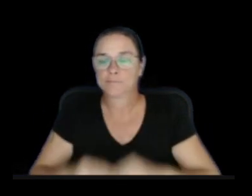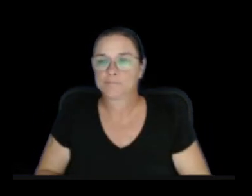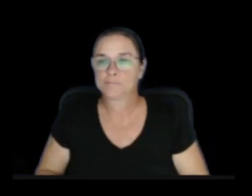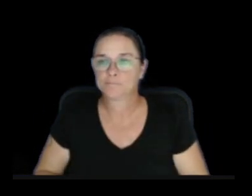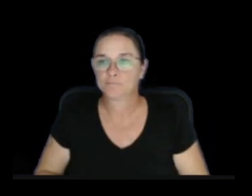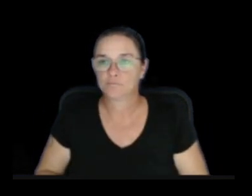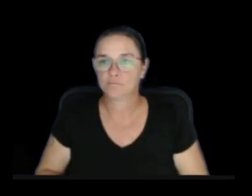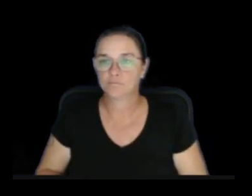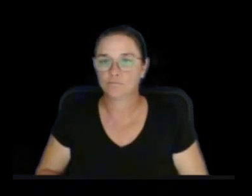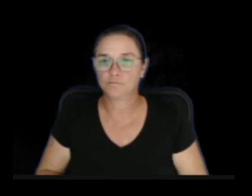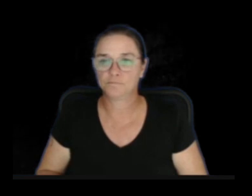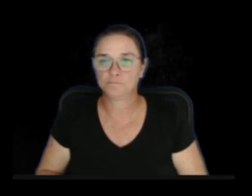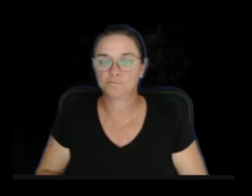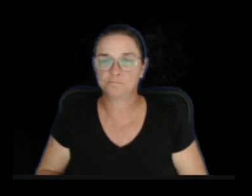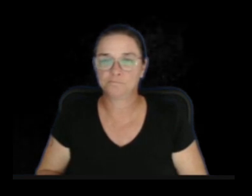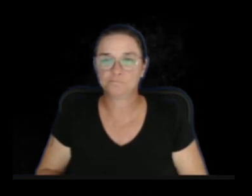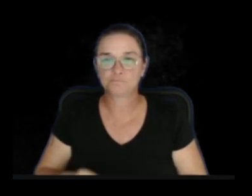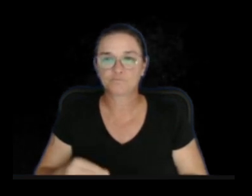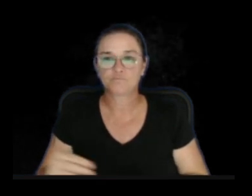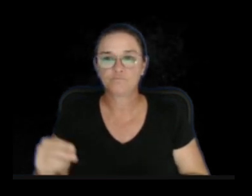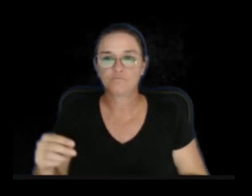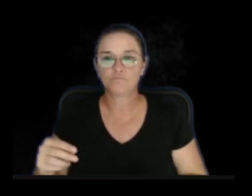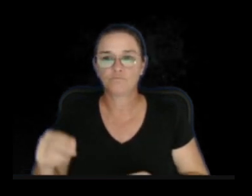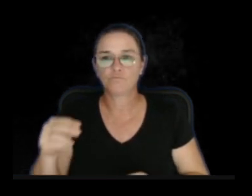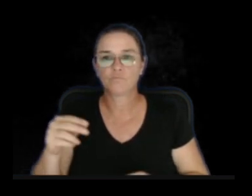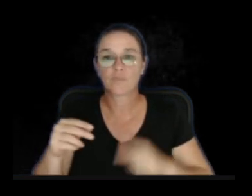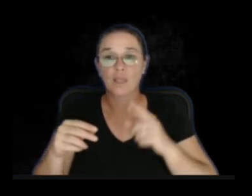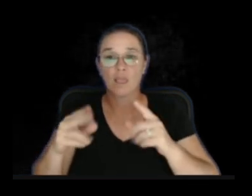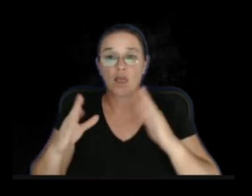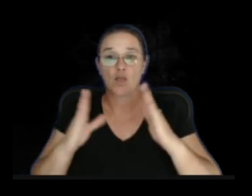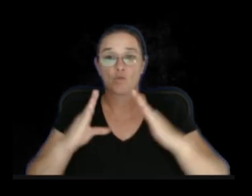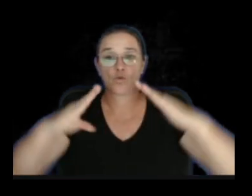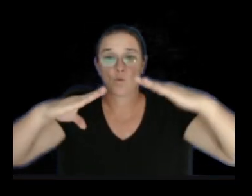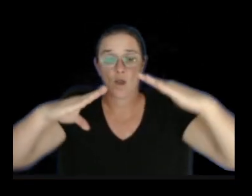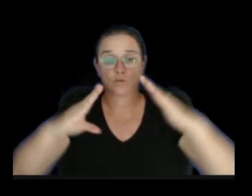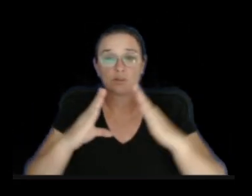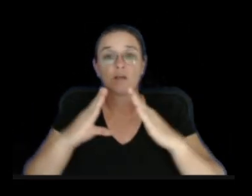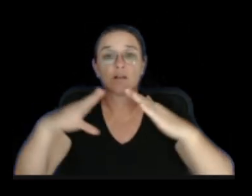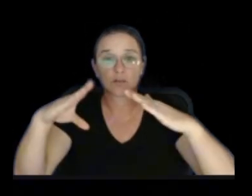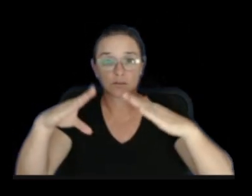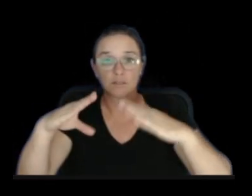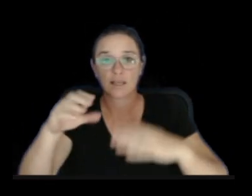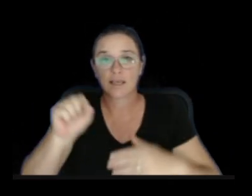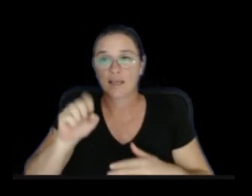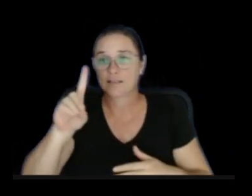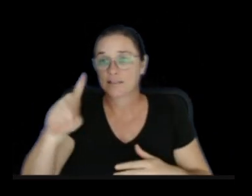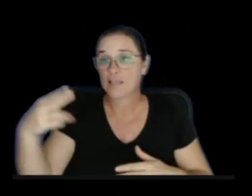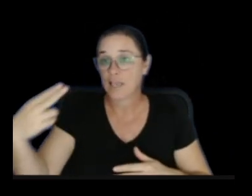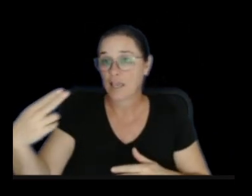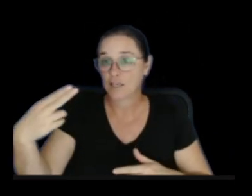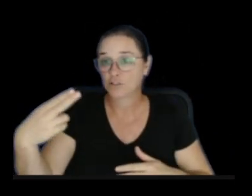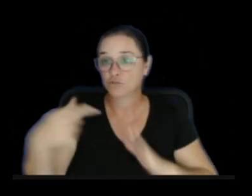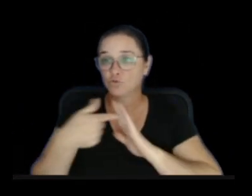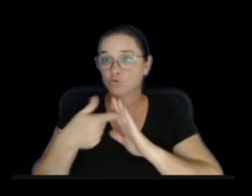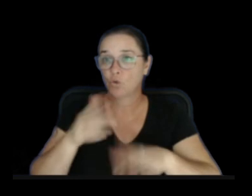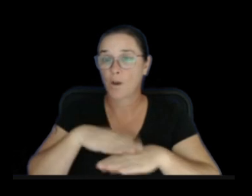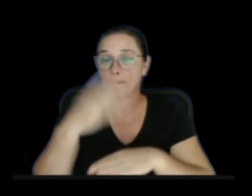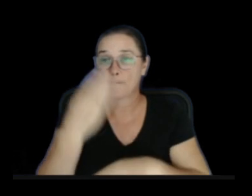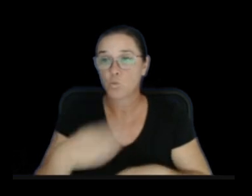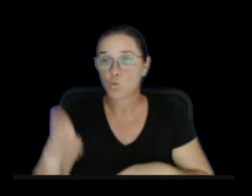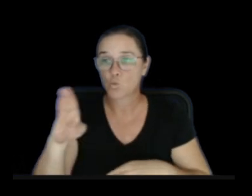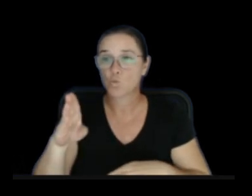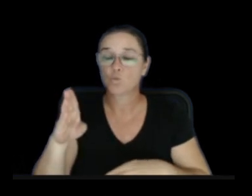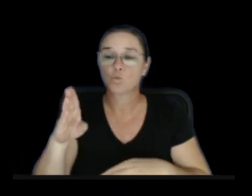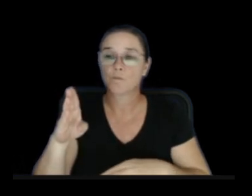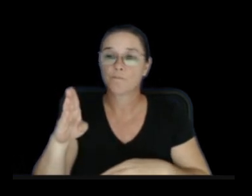Looking at the ground tilt near the summit, the Sand Hill Station is showing us on the blue line the azimuth